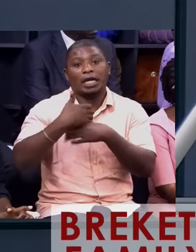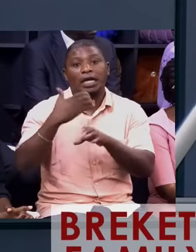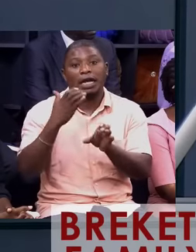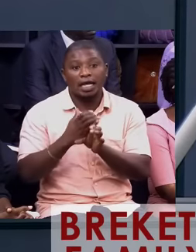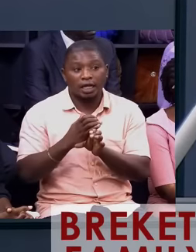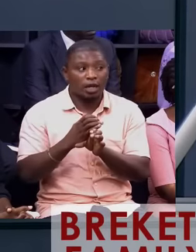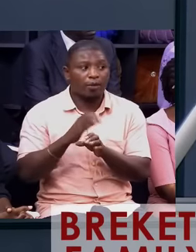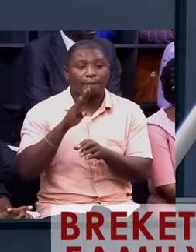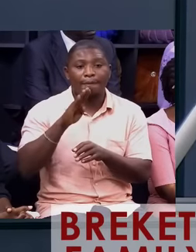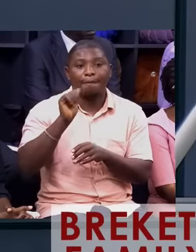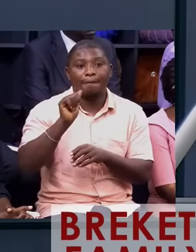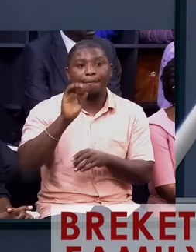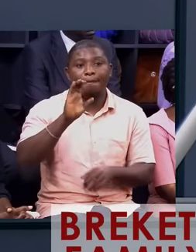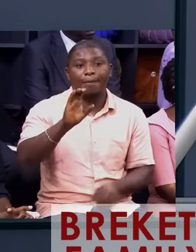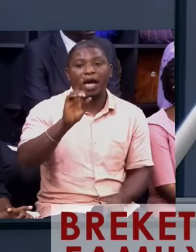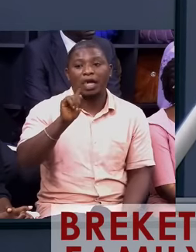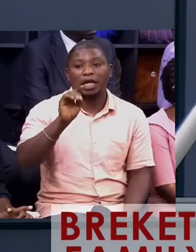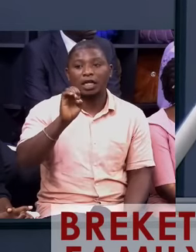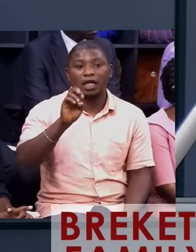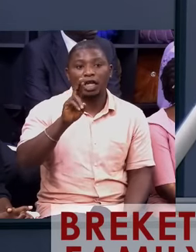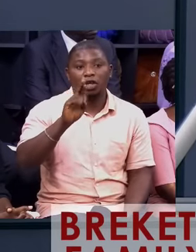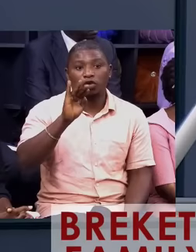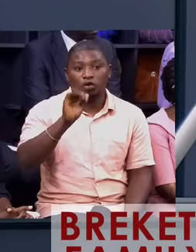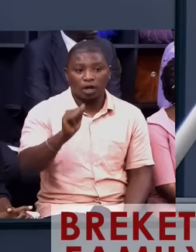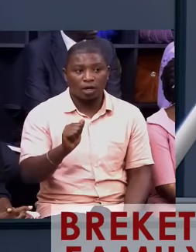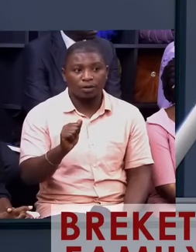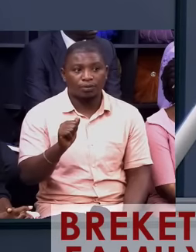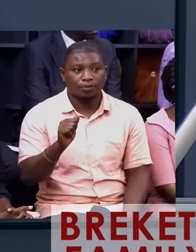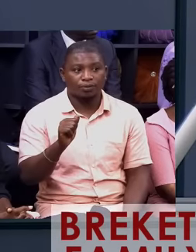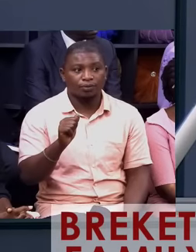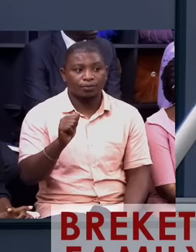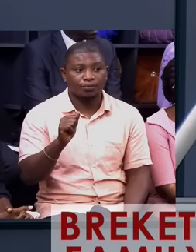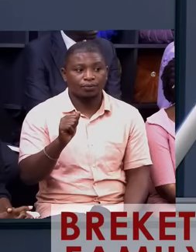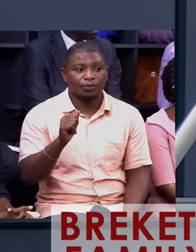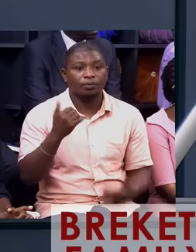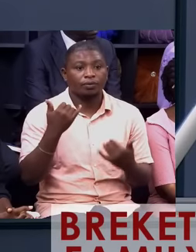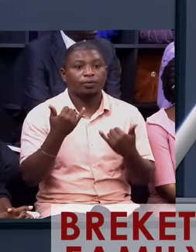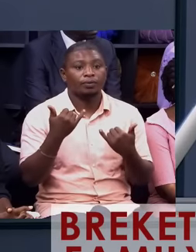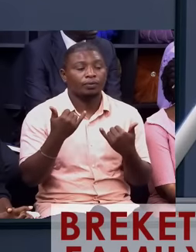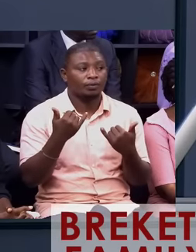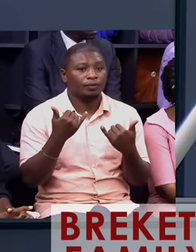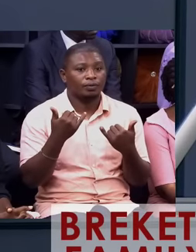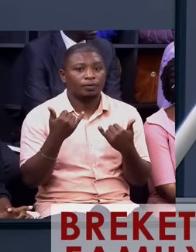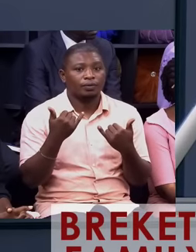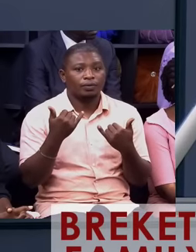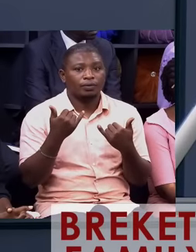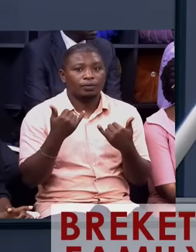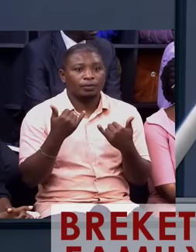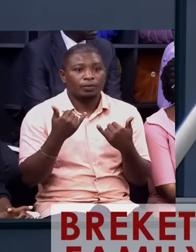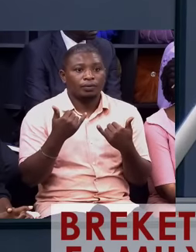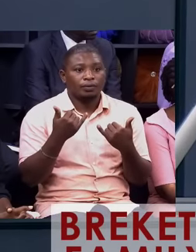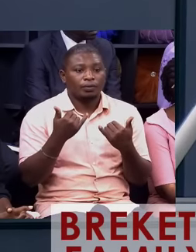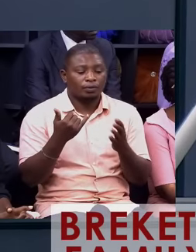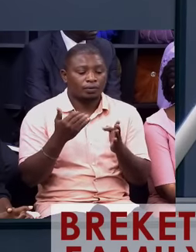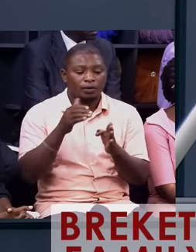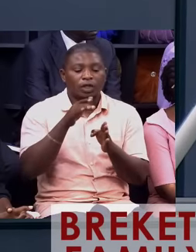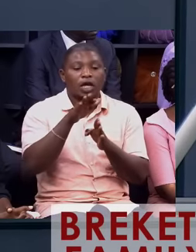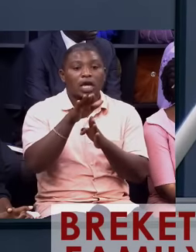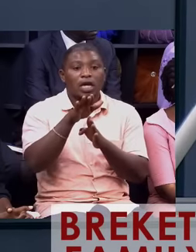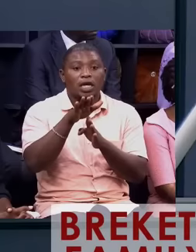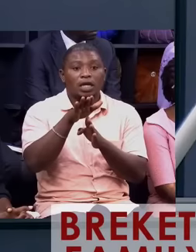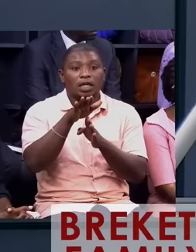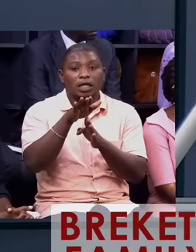go form the probiotics now grass where don't they